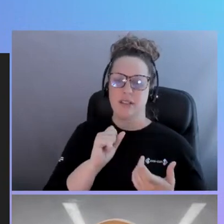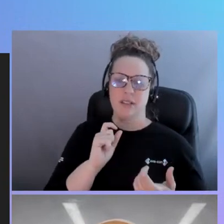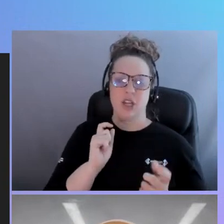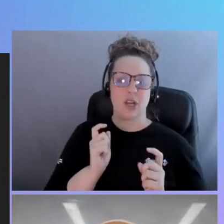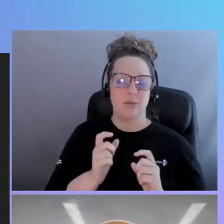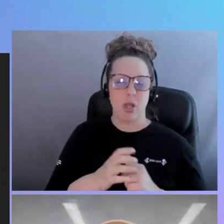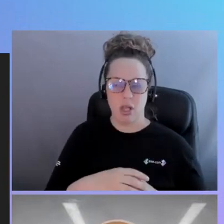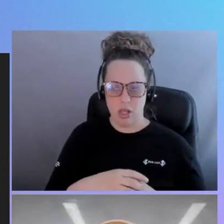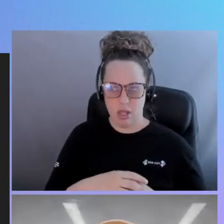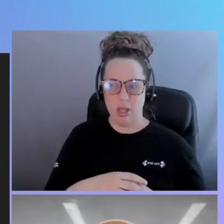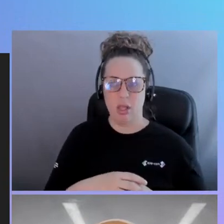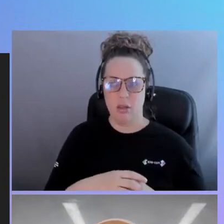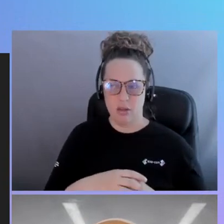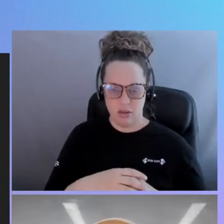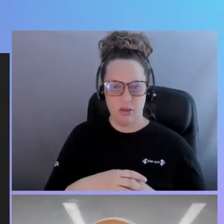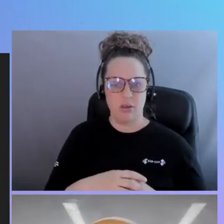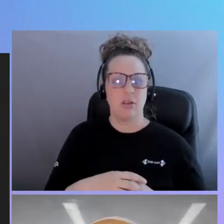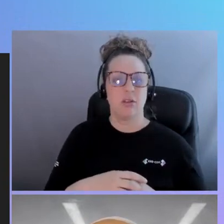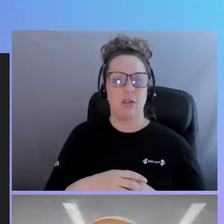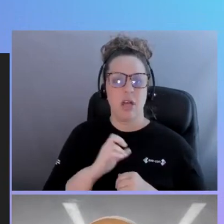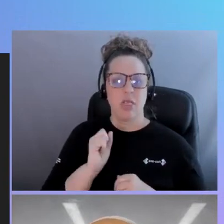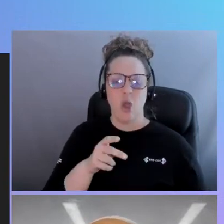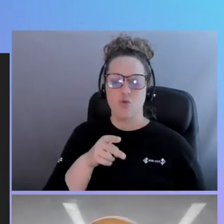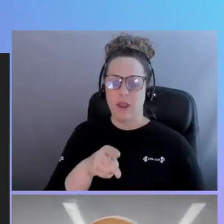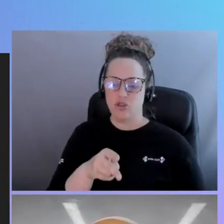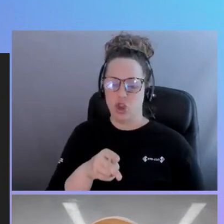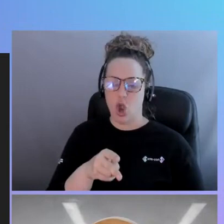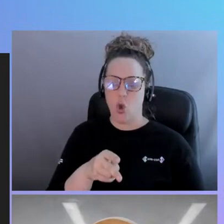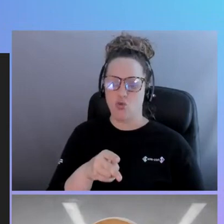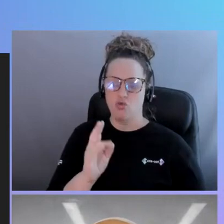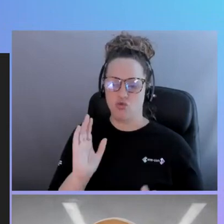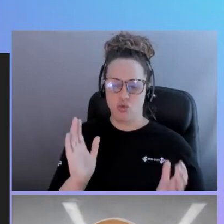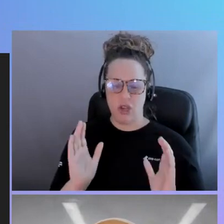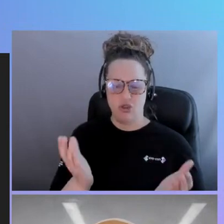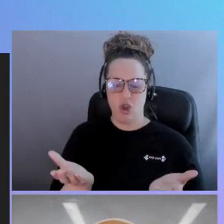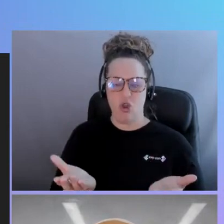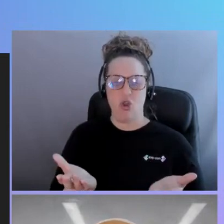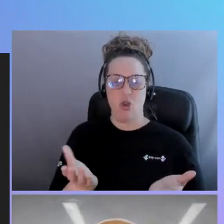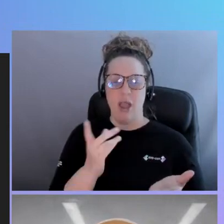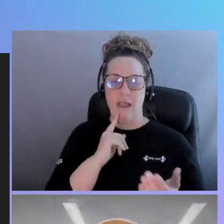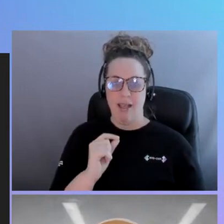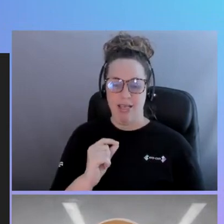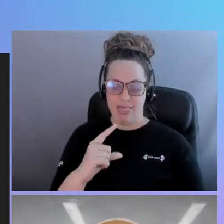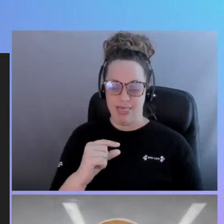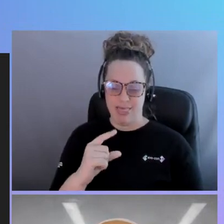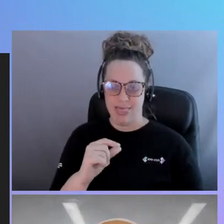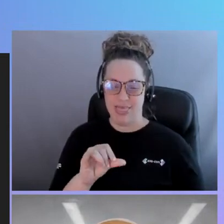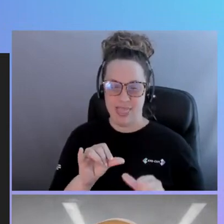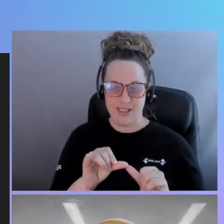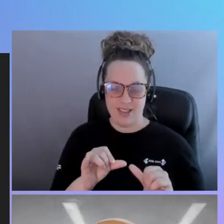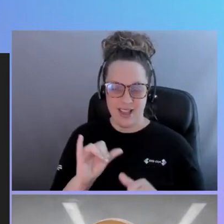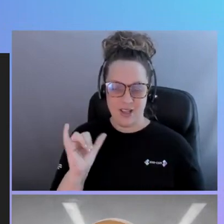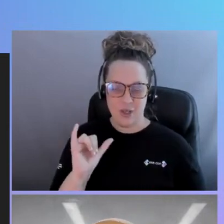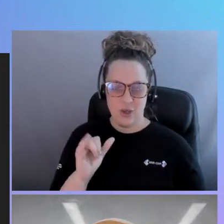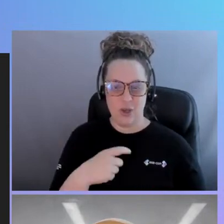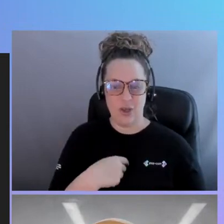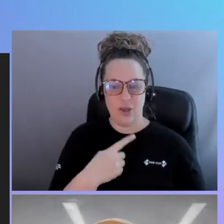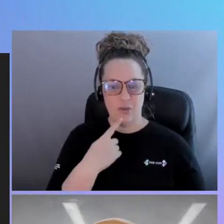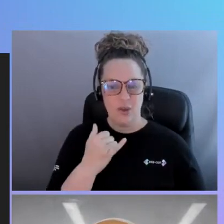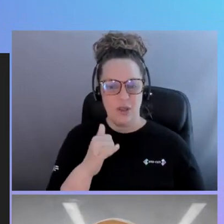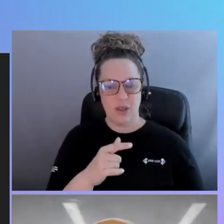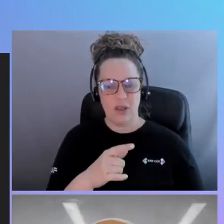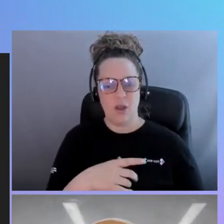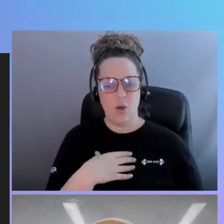about the ratio, but also about the text size. So in the slides, I'm showing how white on